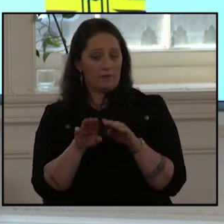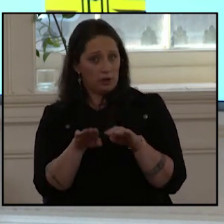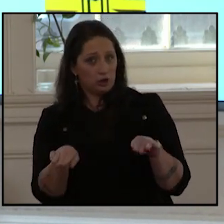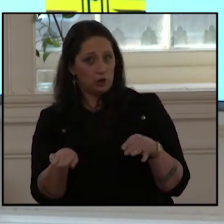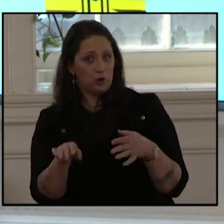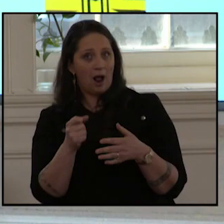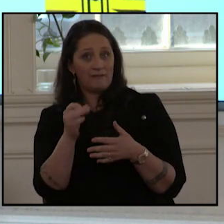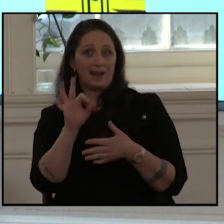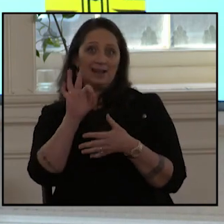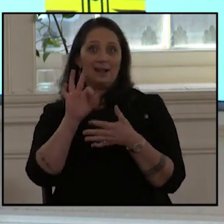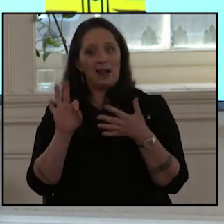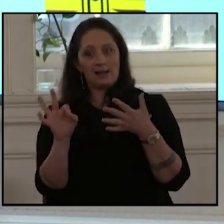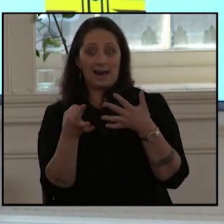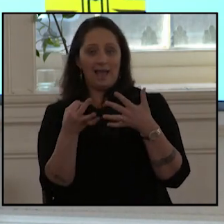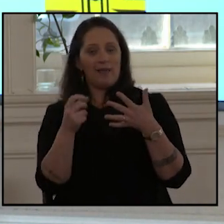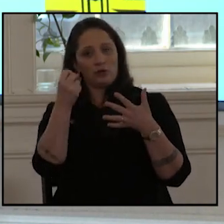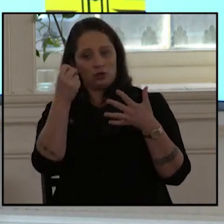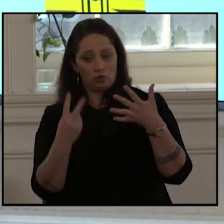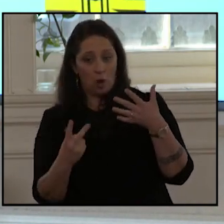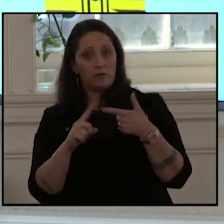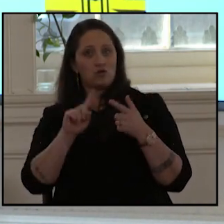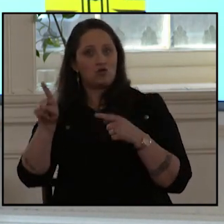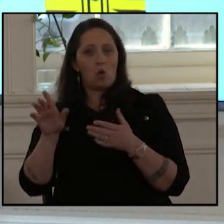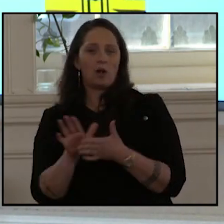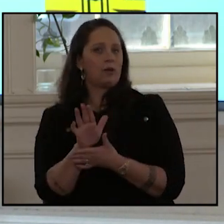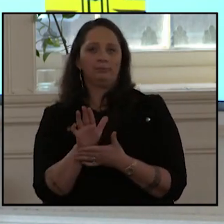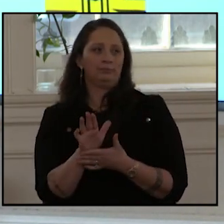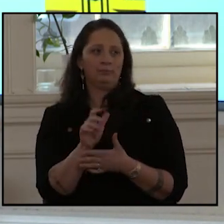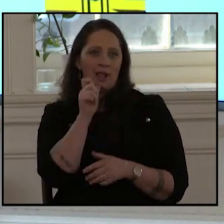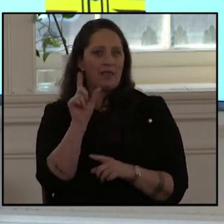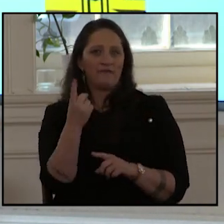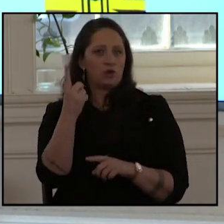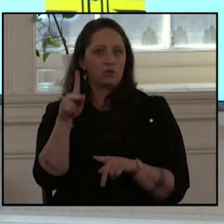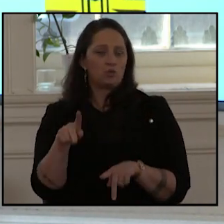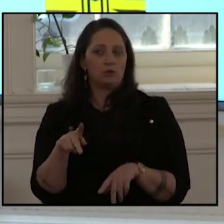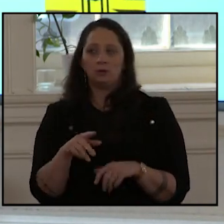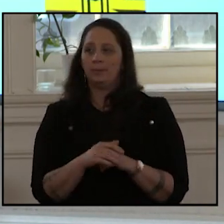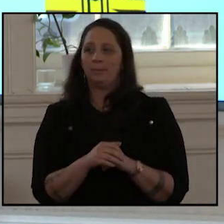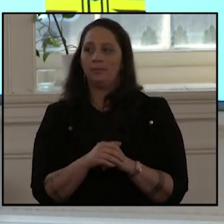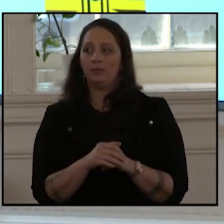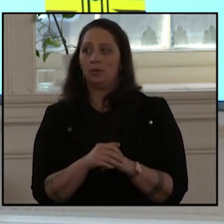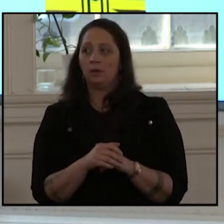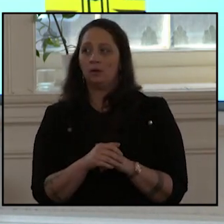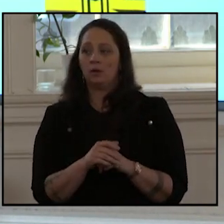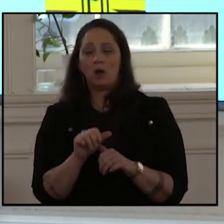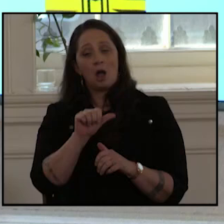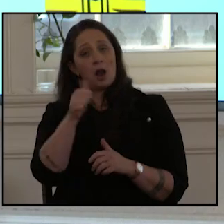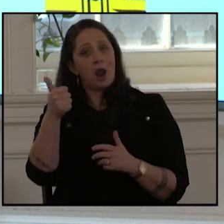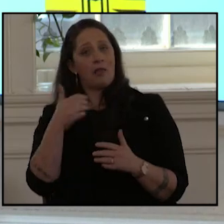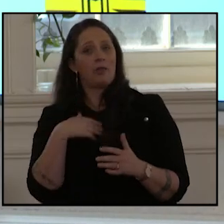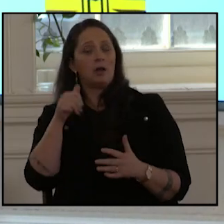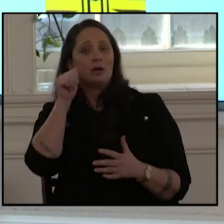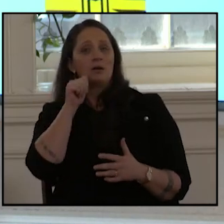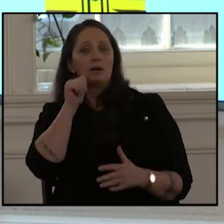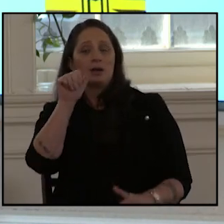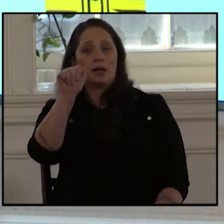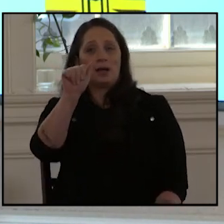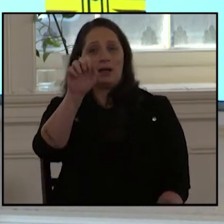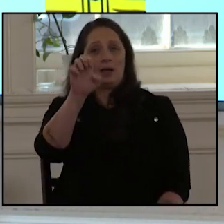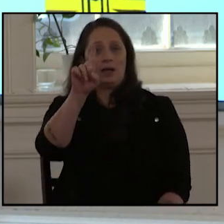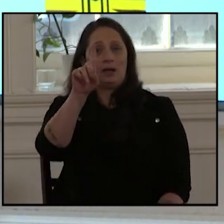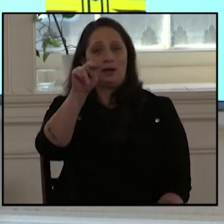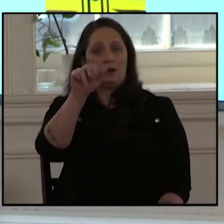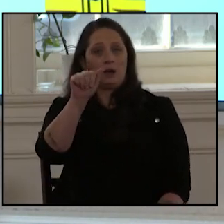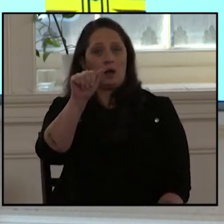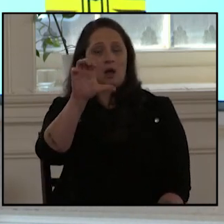children to go to college. But my another aunt, Edna Carnegie,